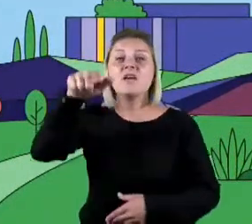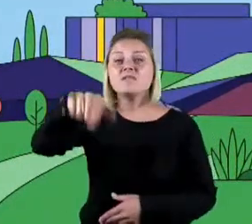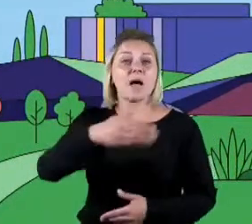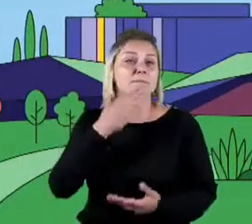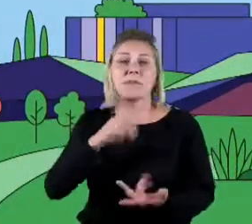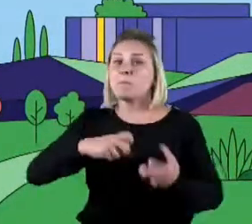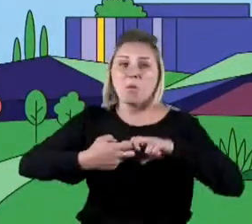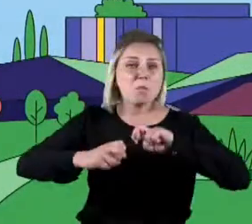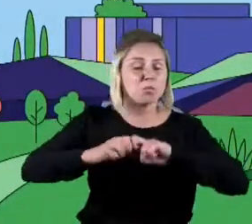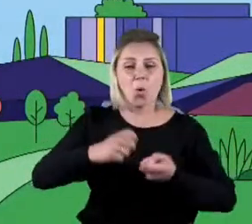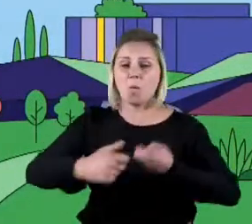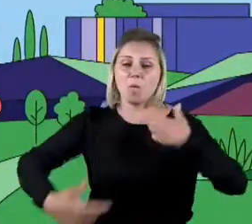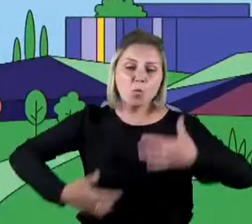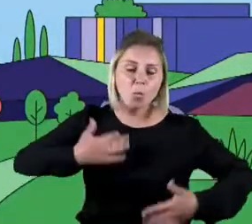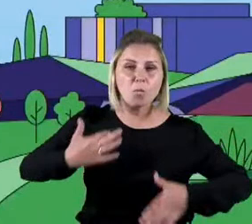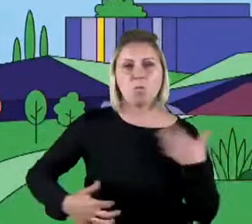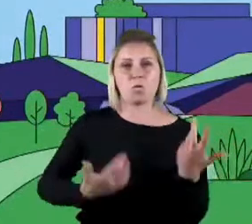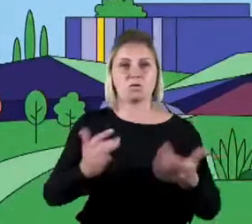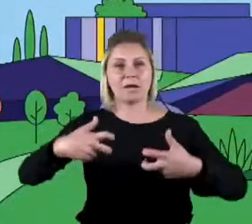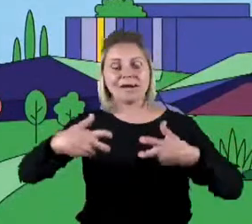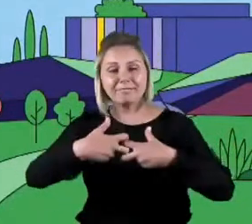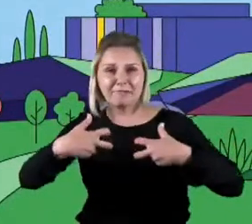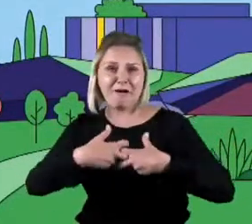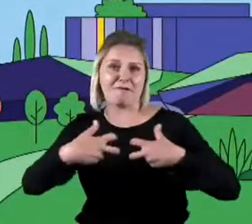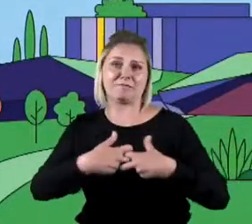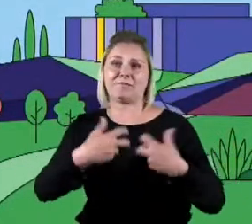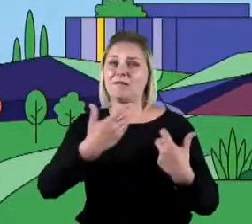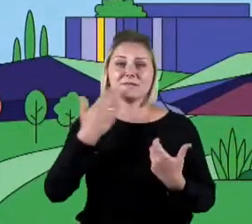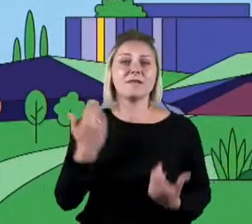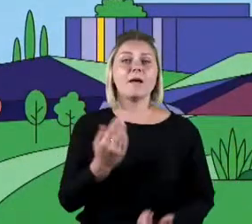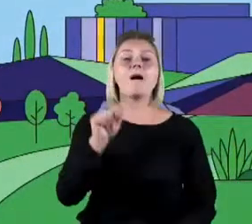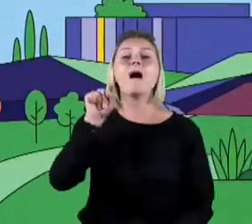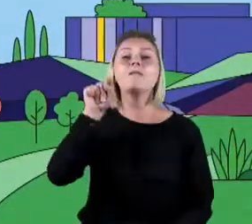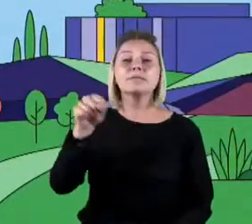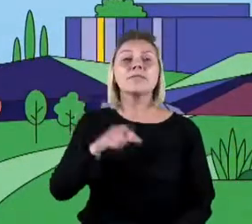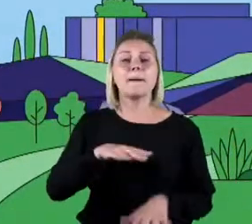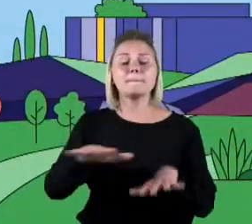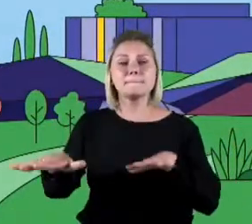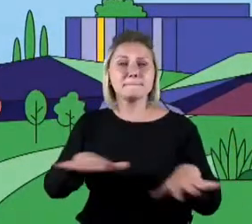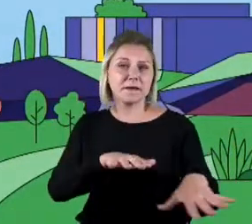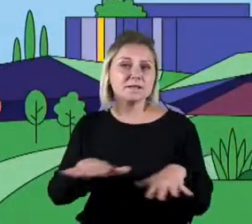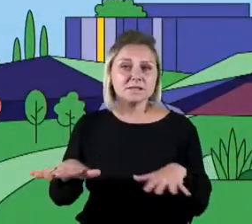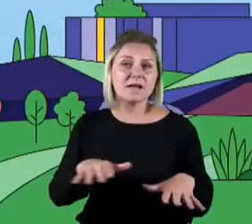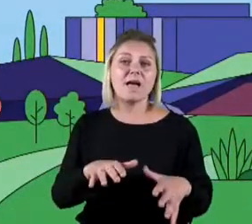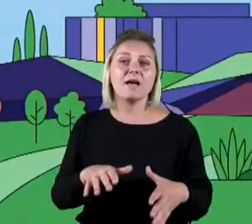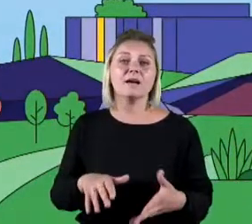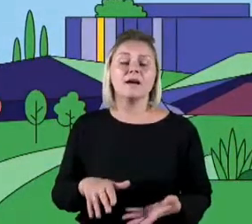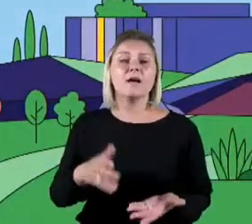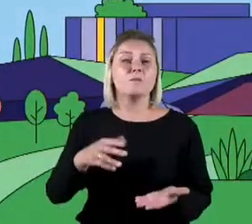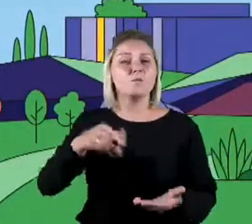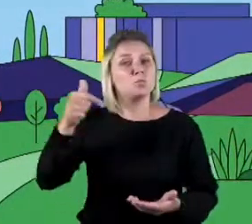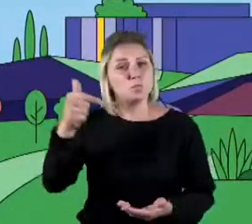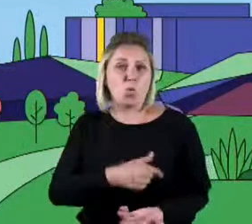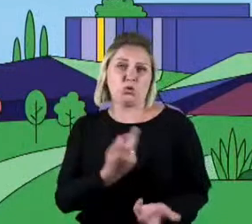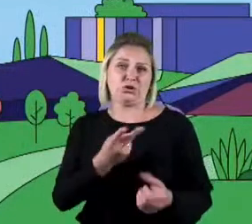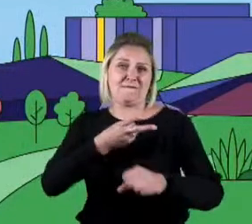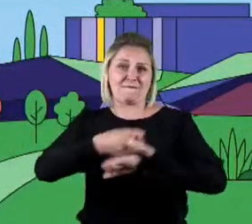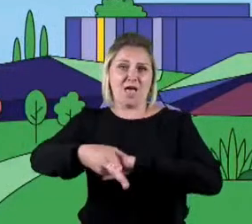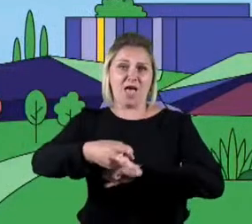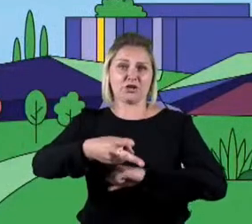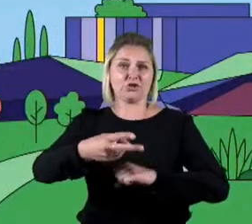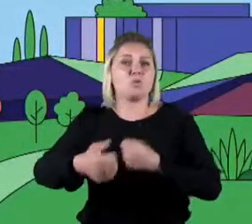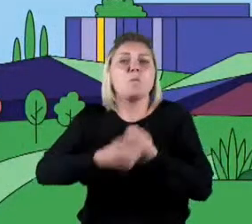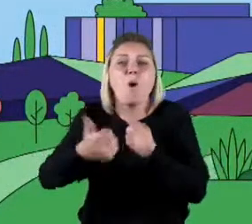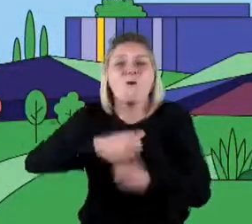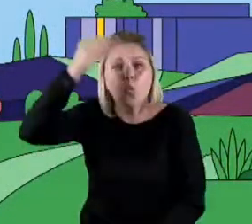enough internet data plan, but they do need to log on in order to learn. So at this time,